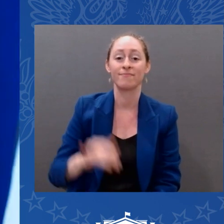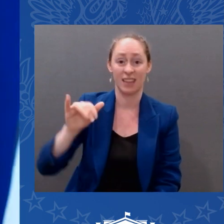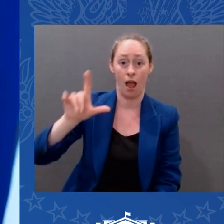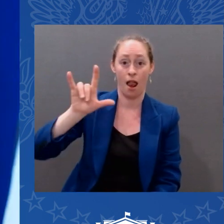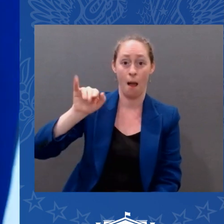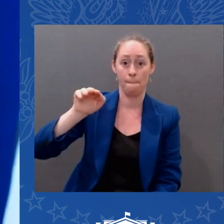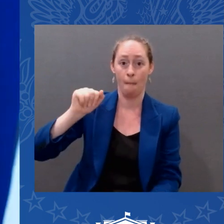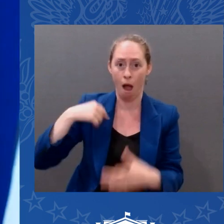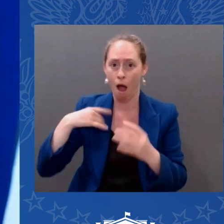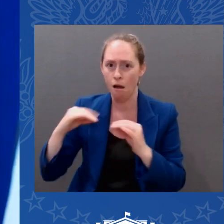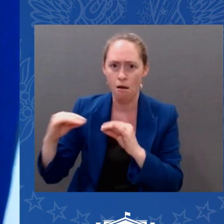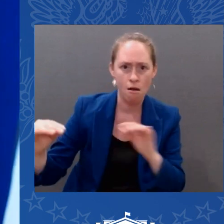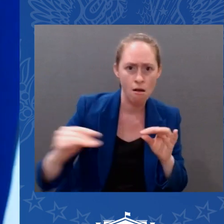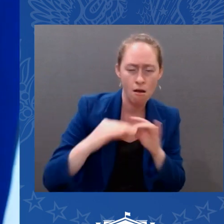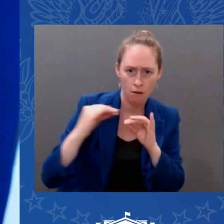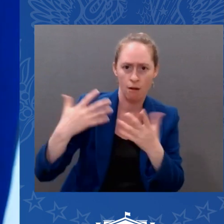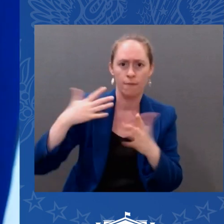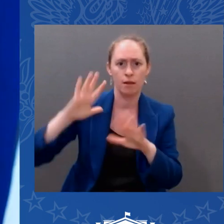the agreements.